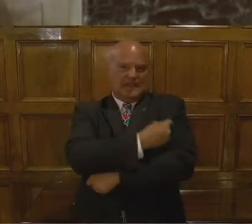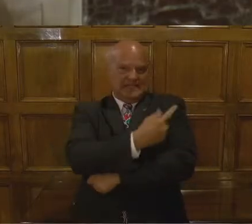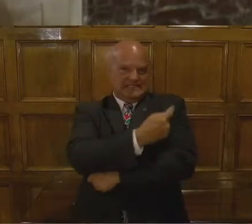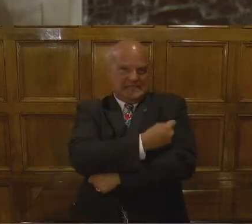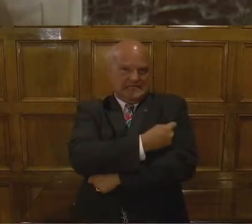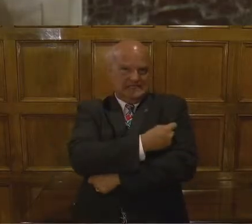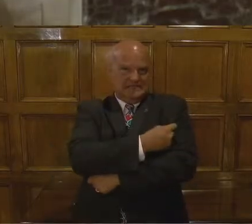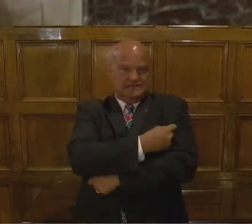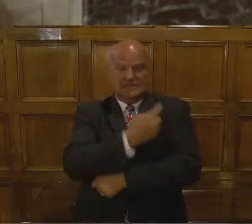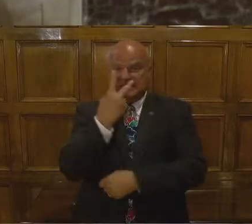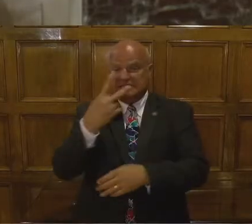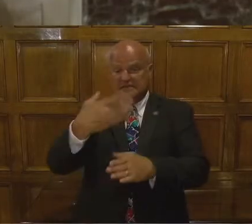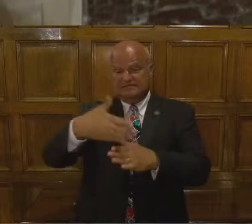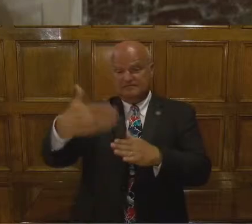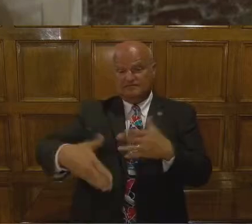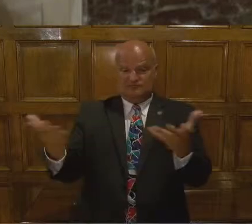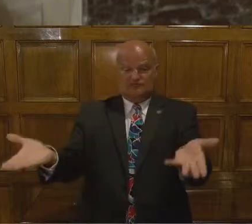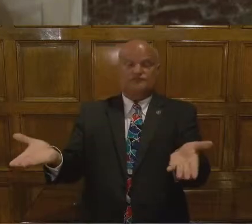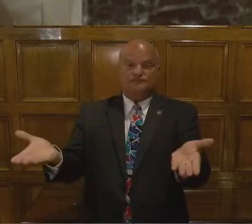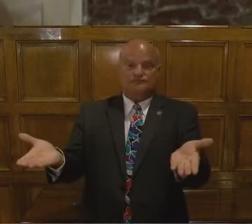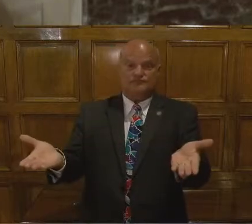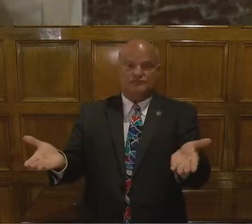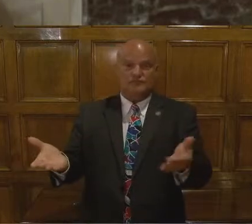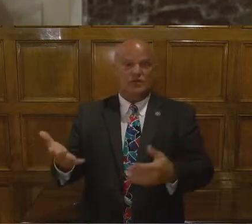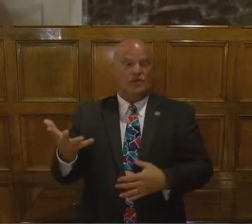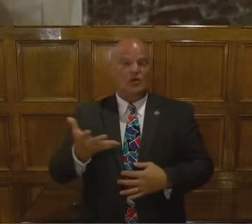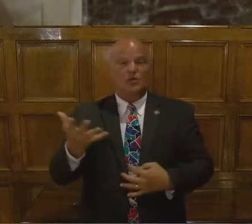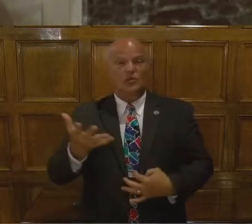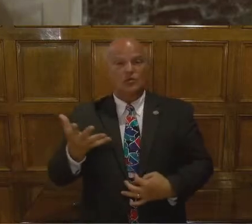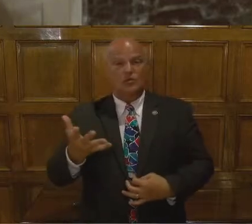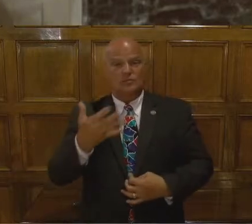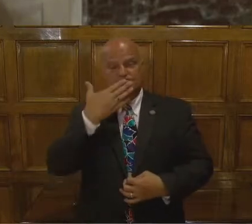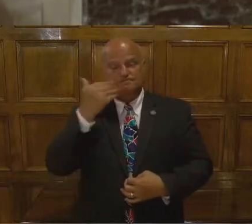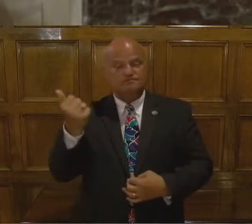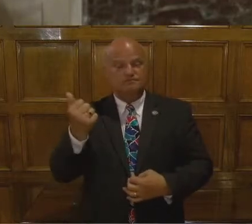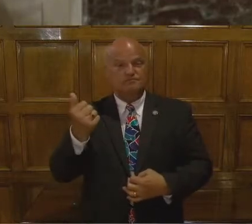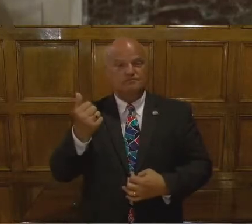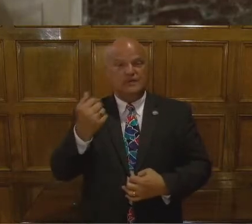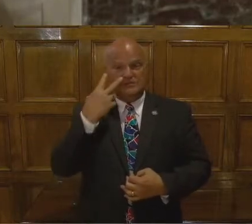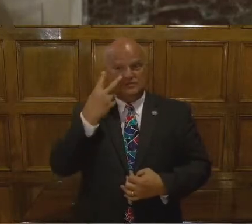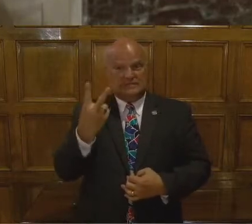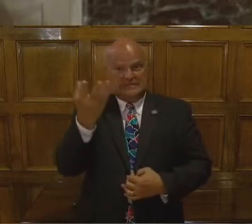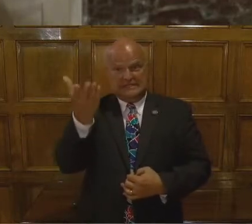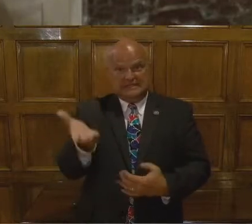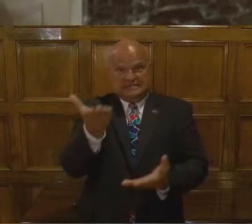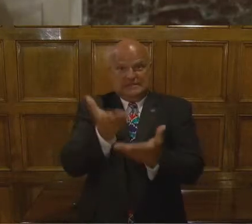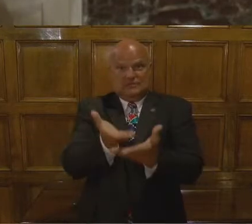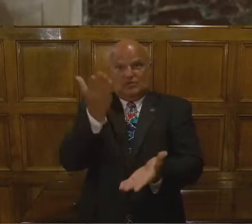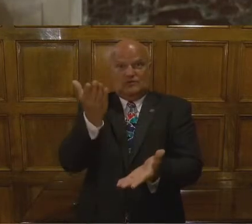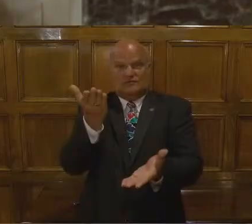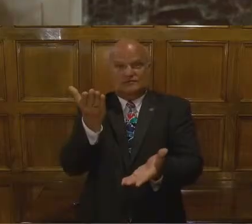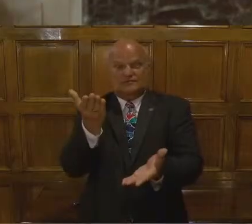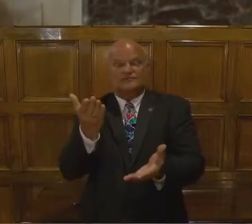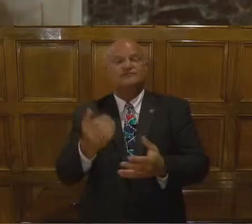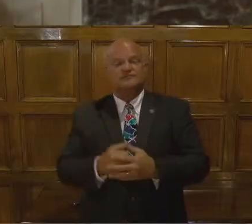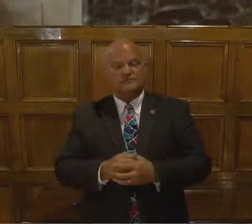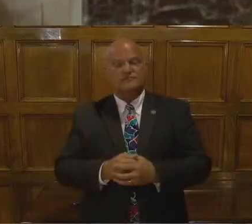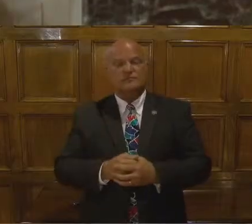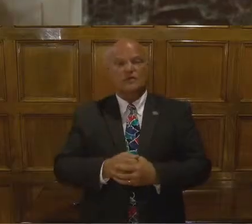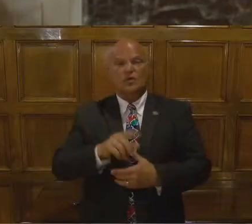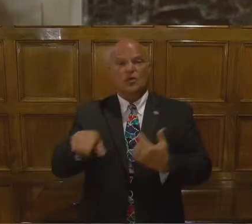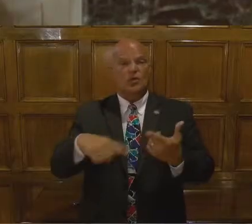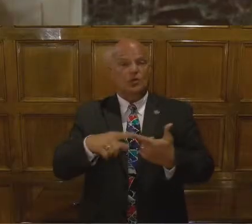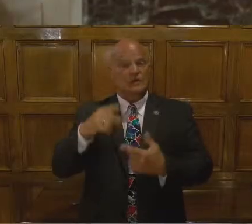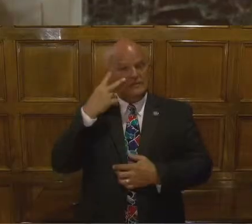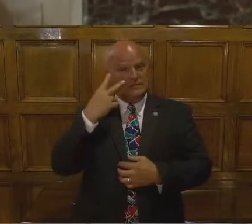and that they see the reality. And reality is the best incentive. And that is whenever